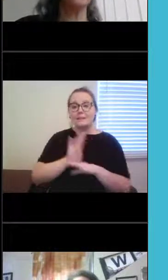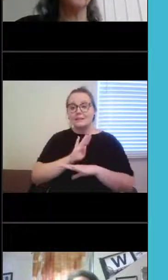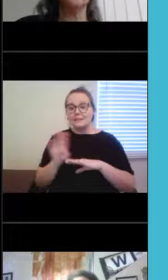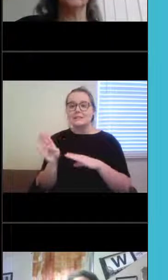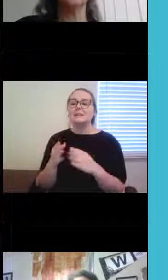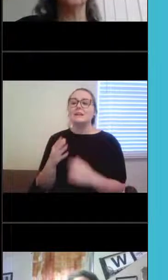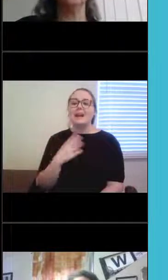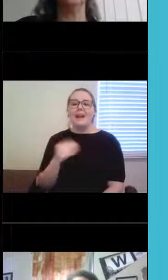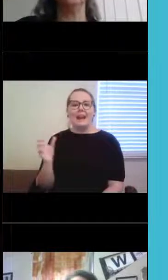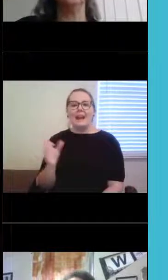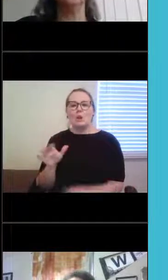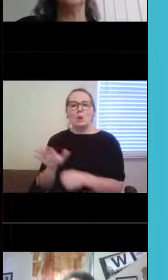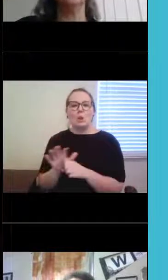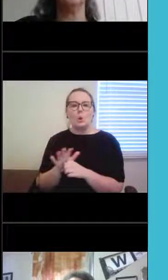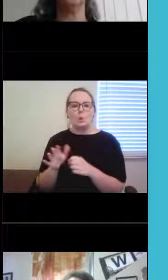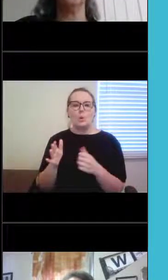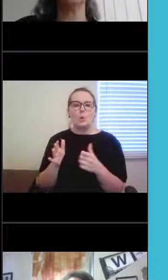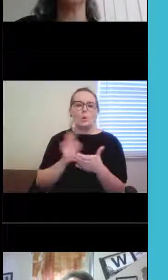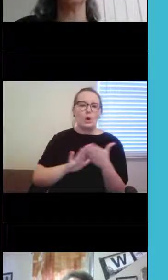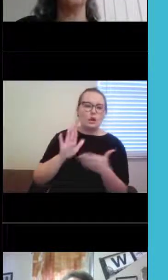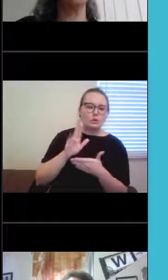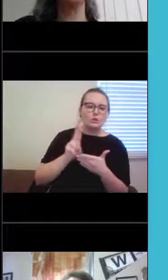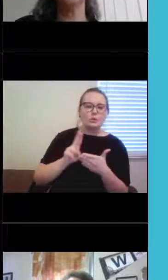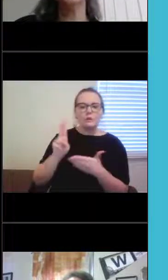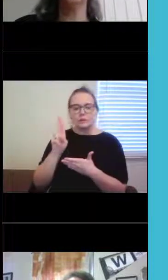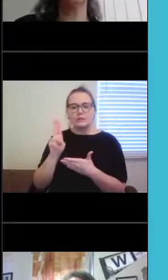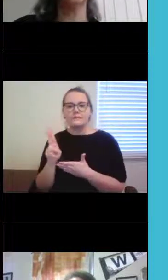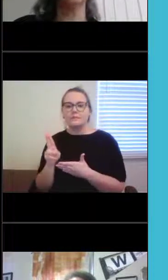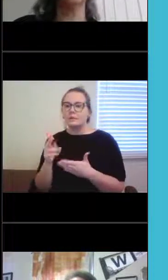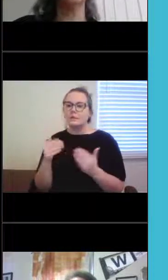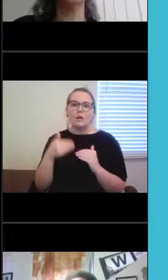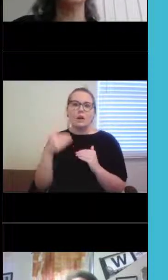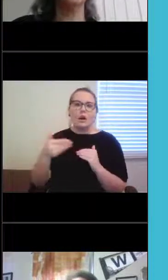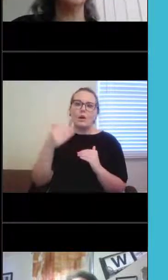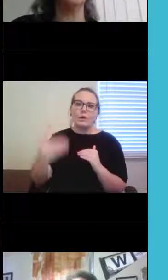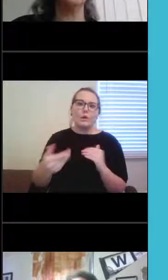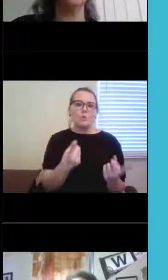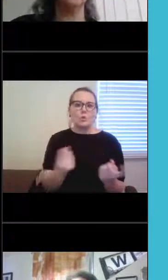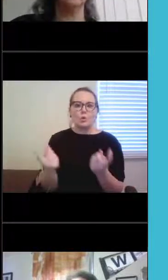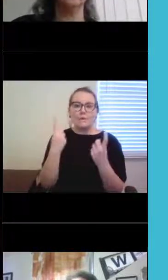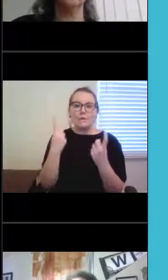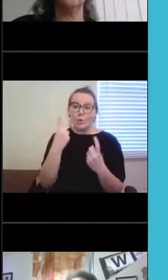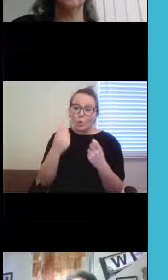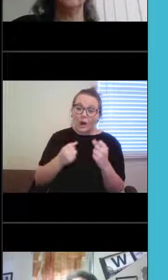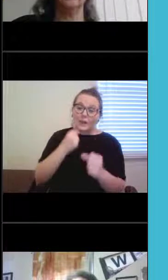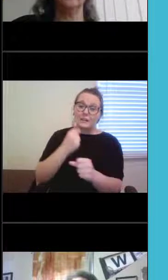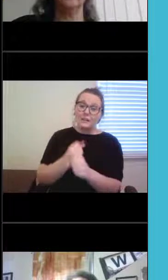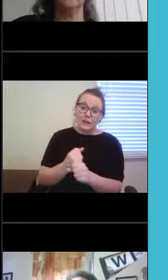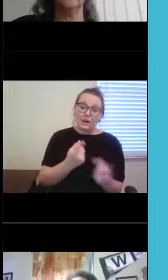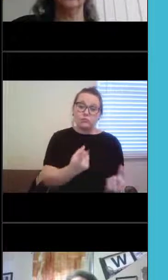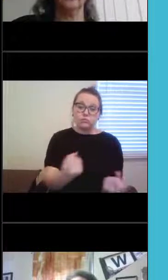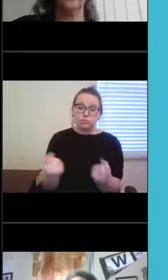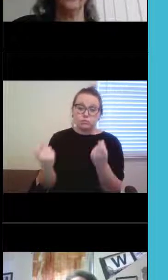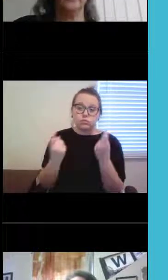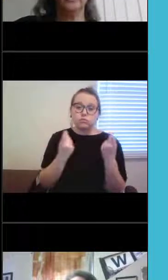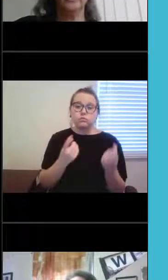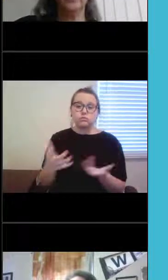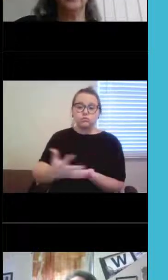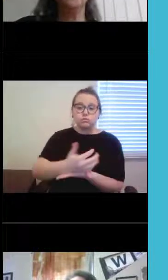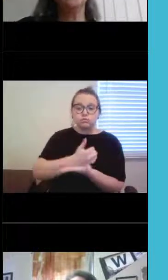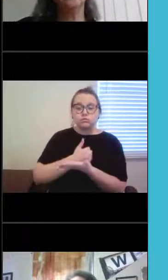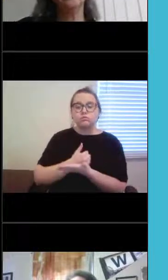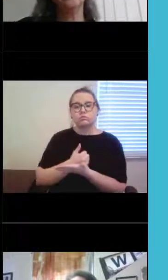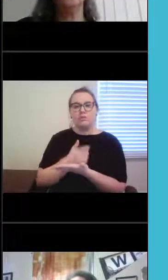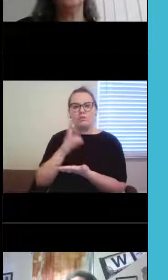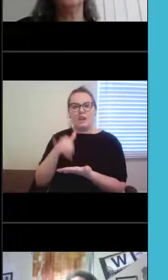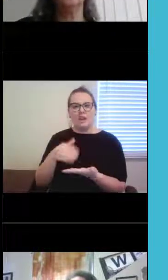as local area colleges and universities. And this was ongoing recruitment over a year to get that initial sample of over 1,800 survivors.